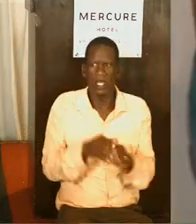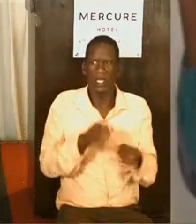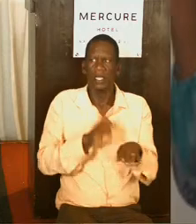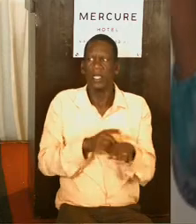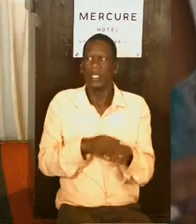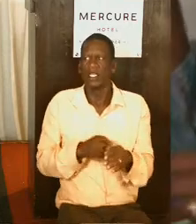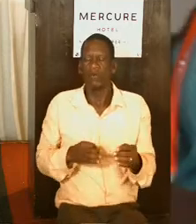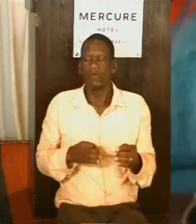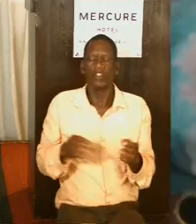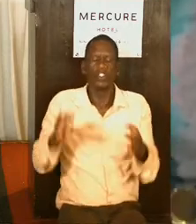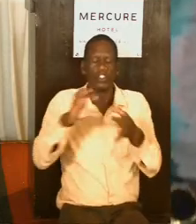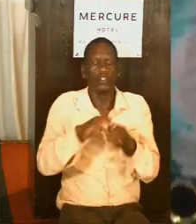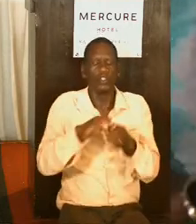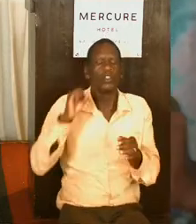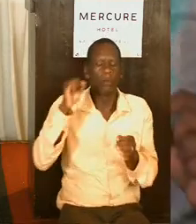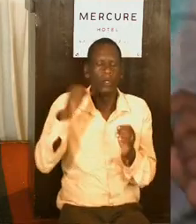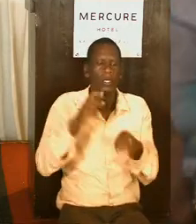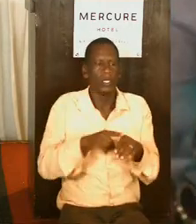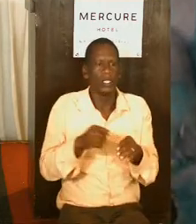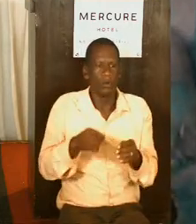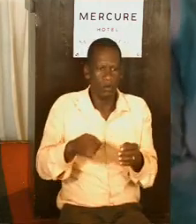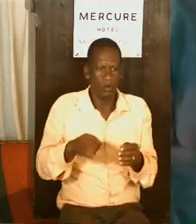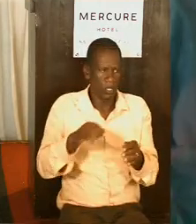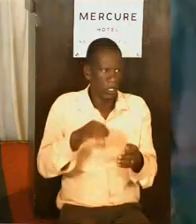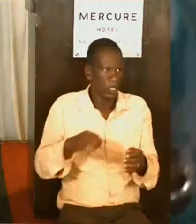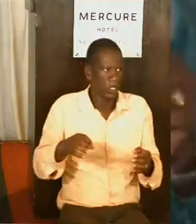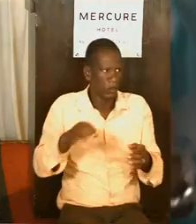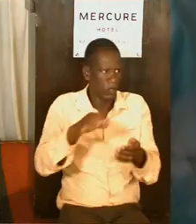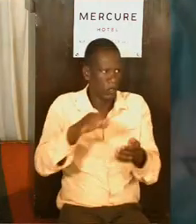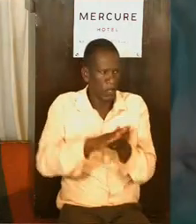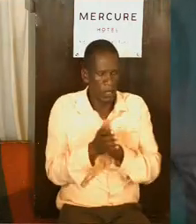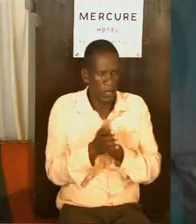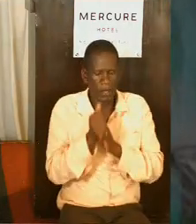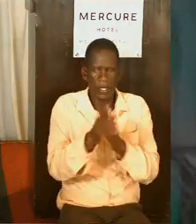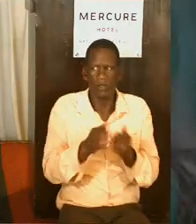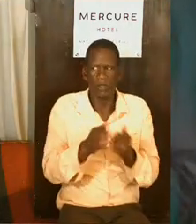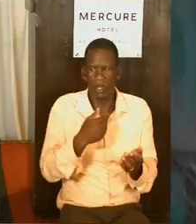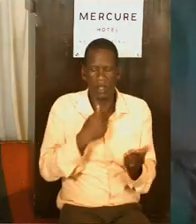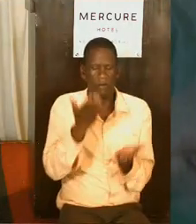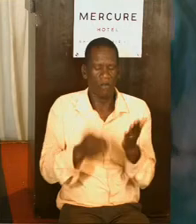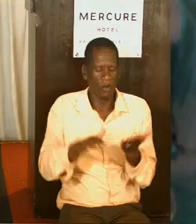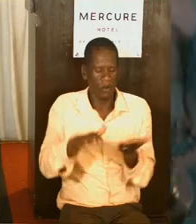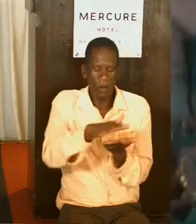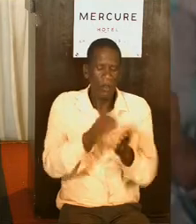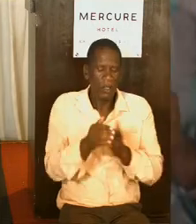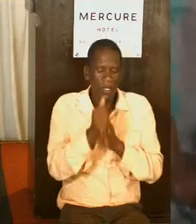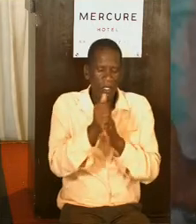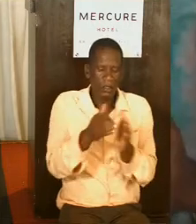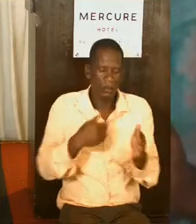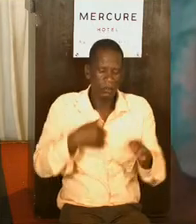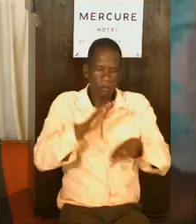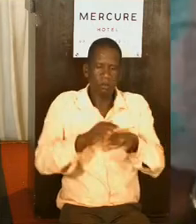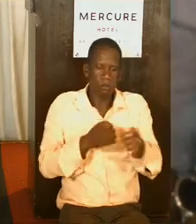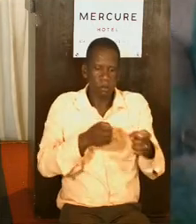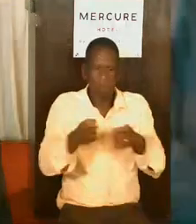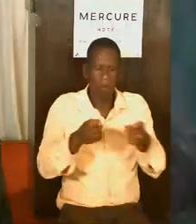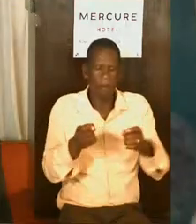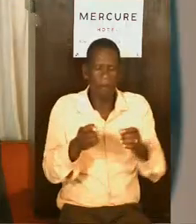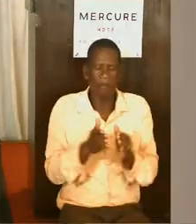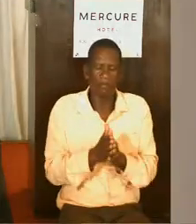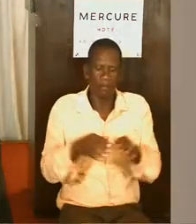when we get into politics and we get into leadership then we will have value-based leadership we will have good governance